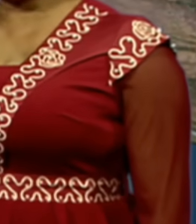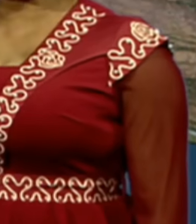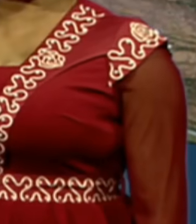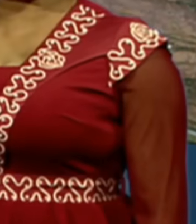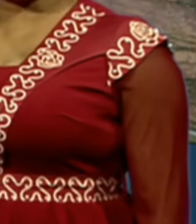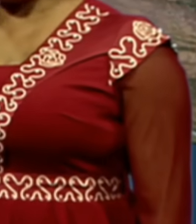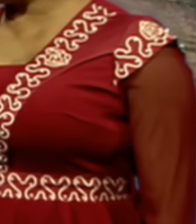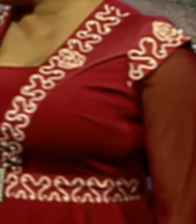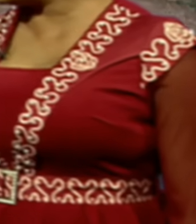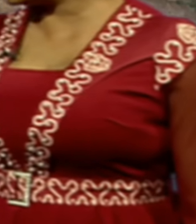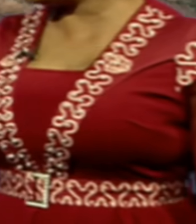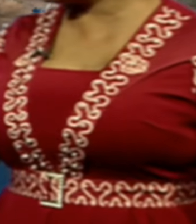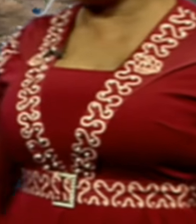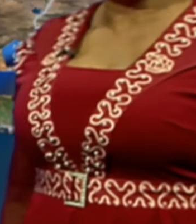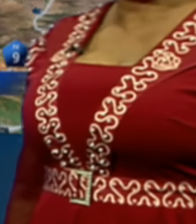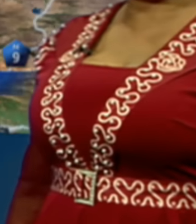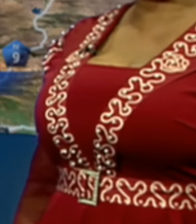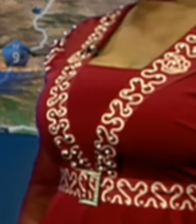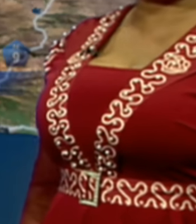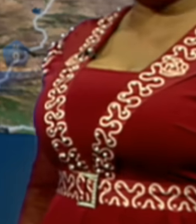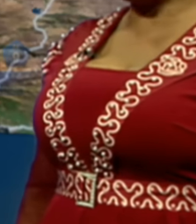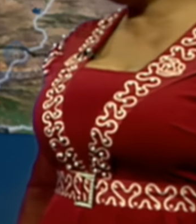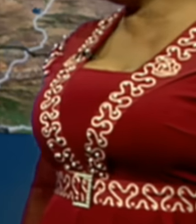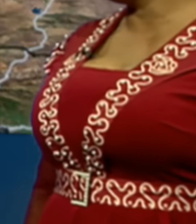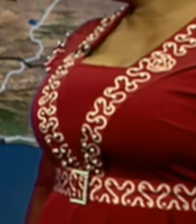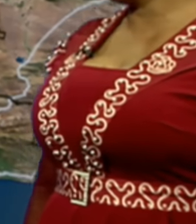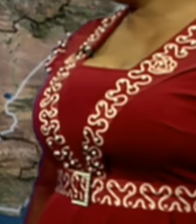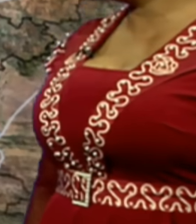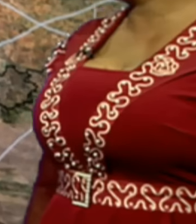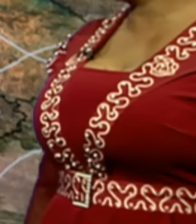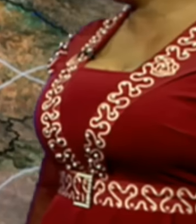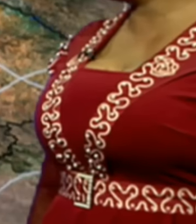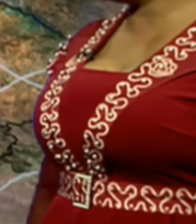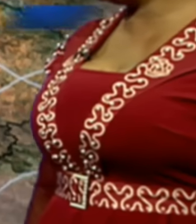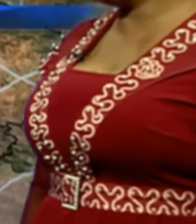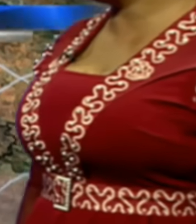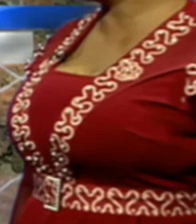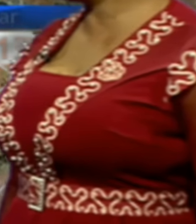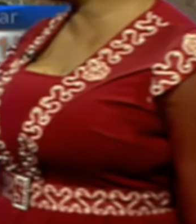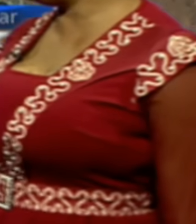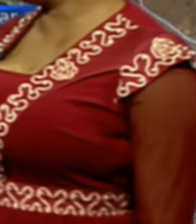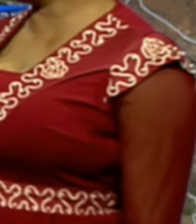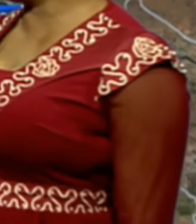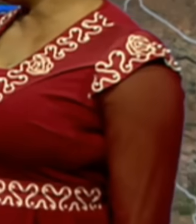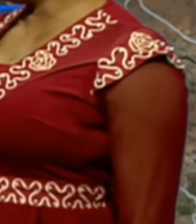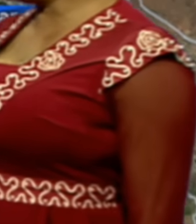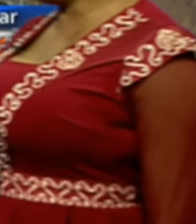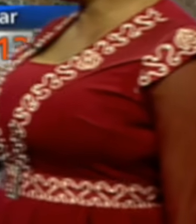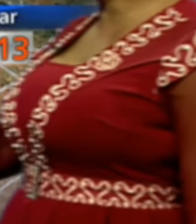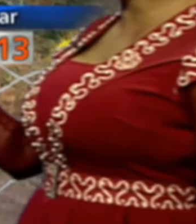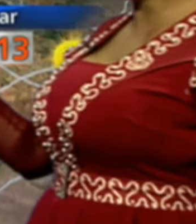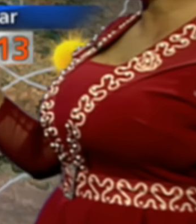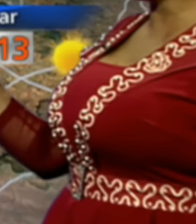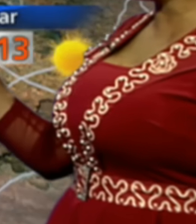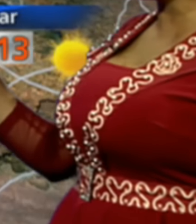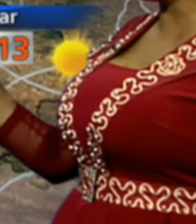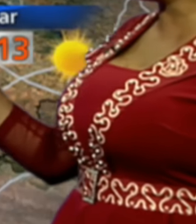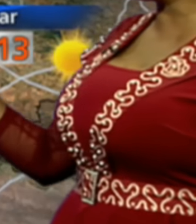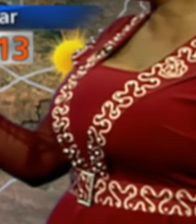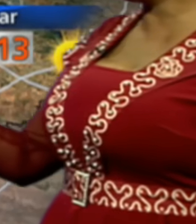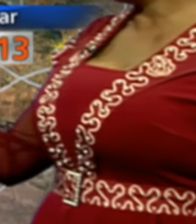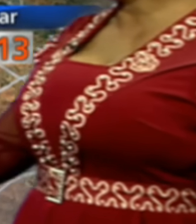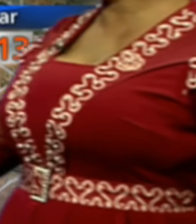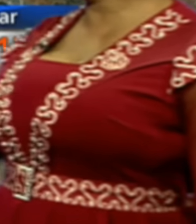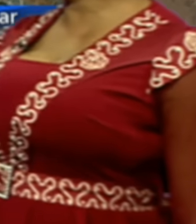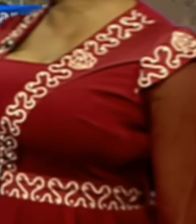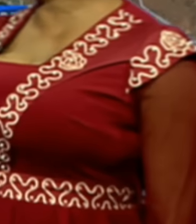go tla be go ntše go tonya ga mmogo le gona Cape Town go le 14 re lebelela go provinceng ya rena ya Northern Cape go sasa re lebelela Kurumane le gona go tla be go ntše